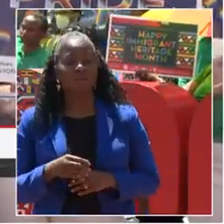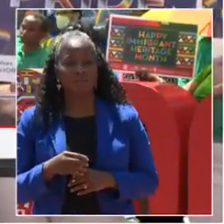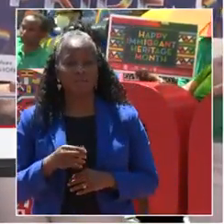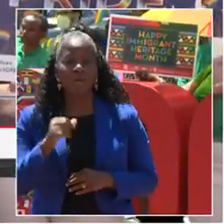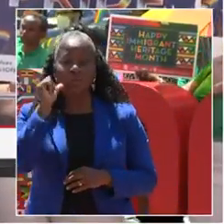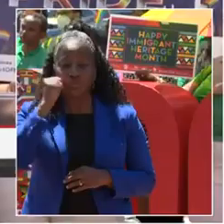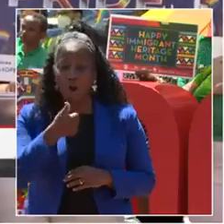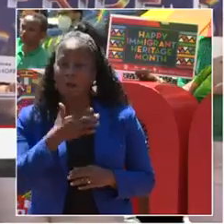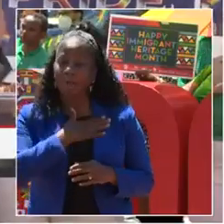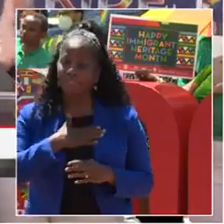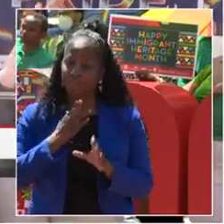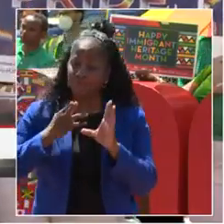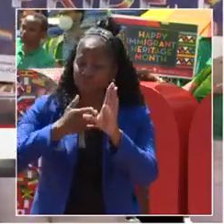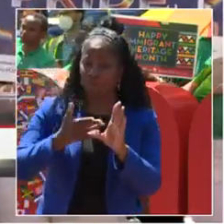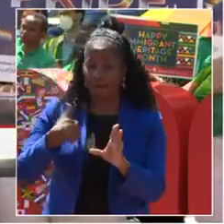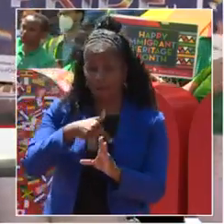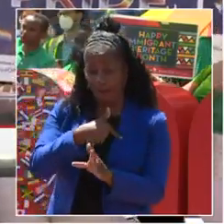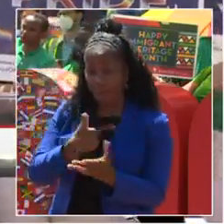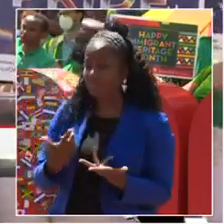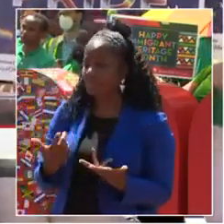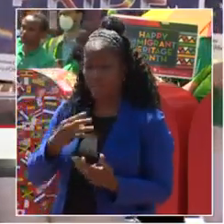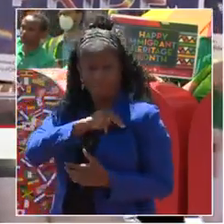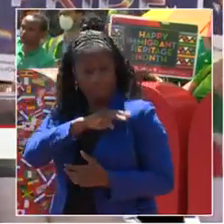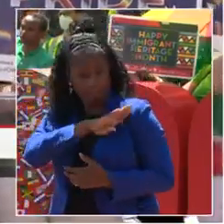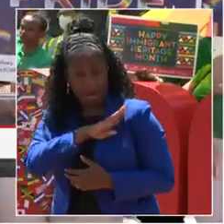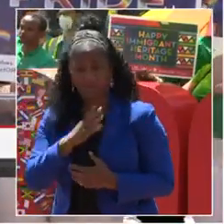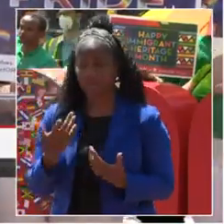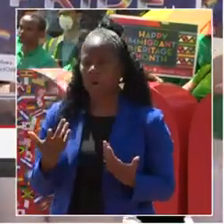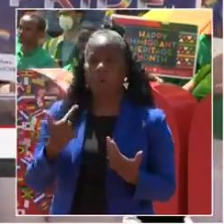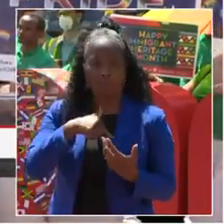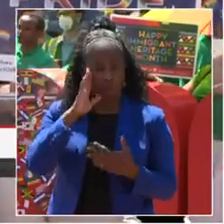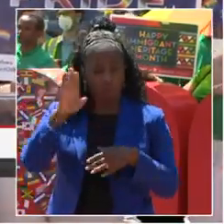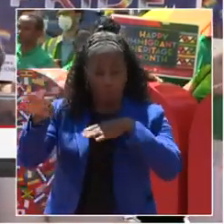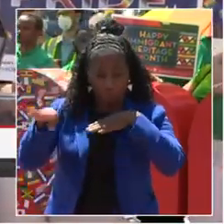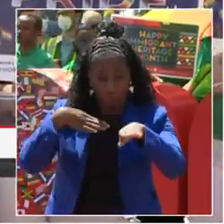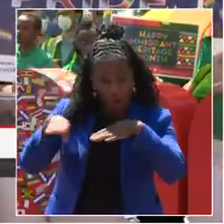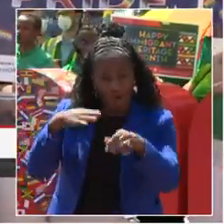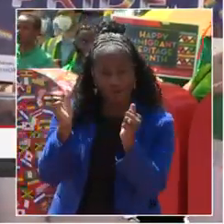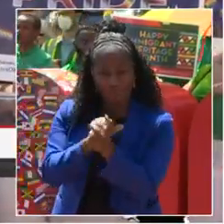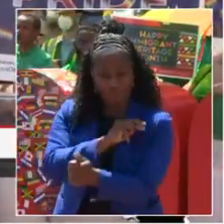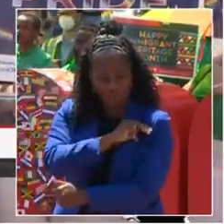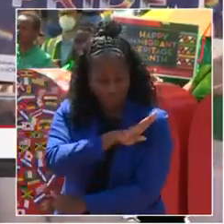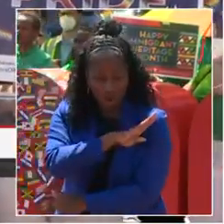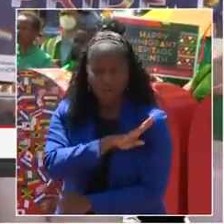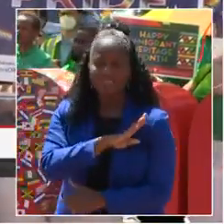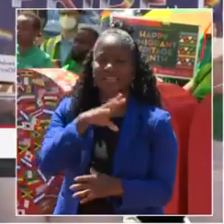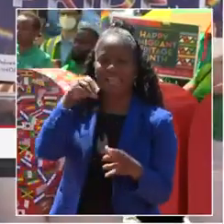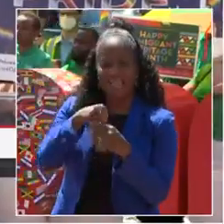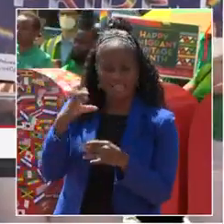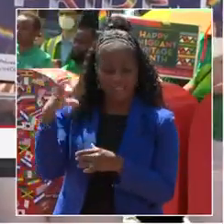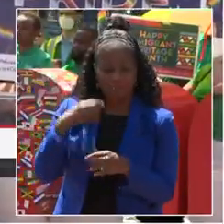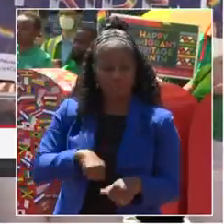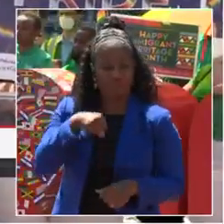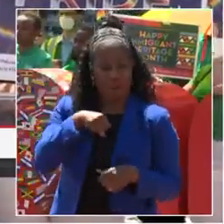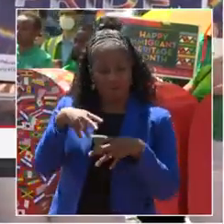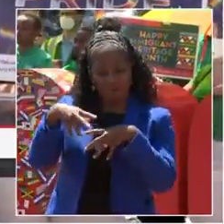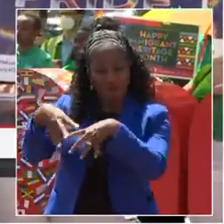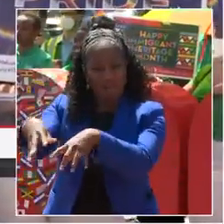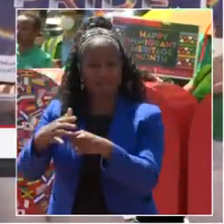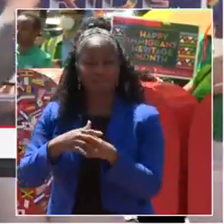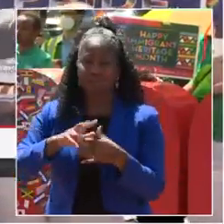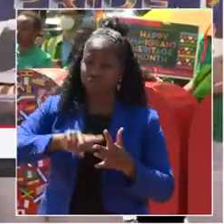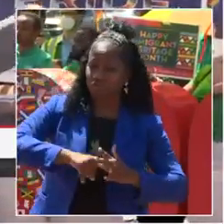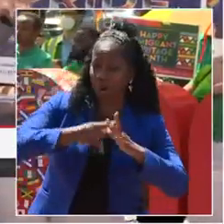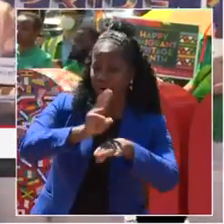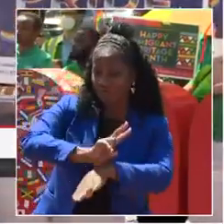the mayor and our contingent and walking with her in the Capitol Pride Parade at 2